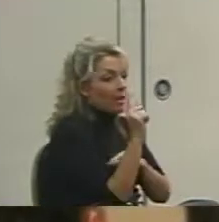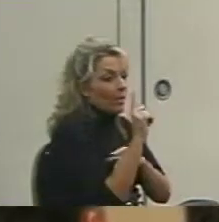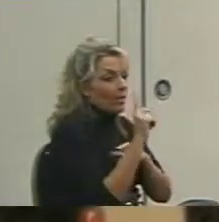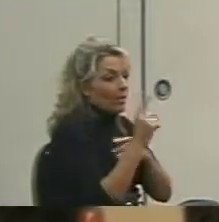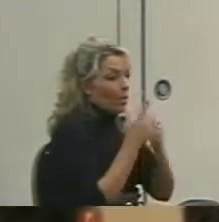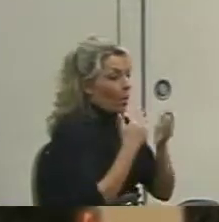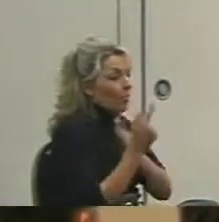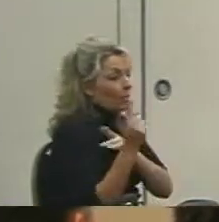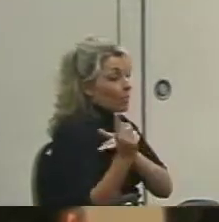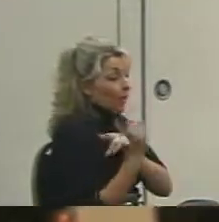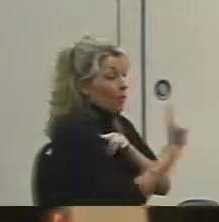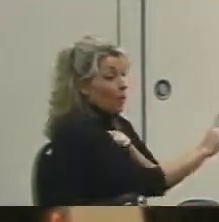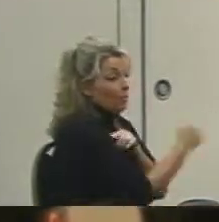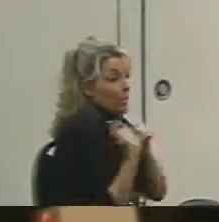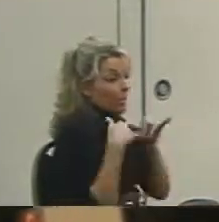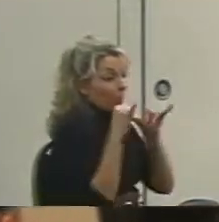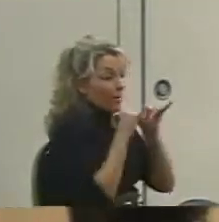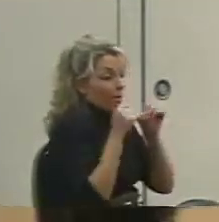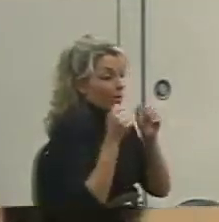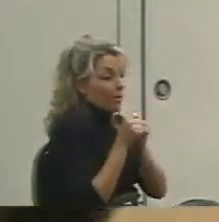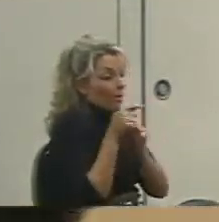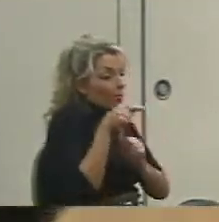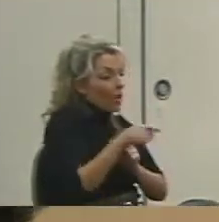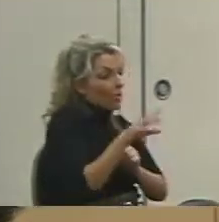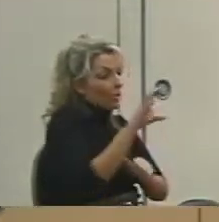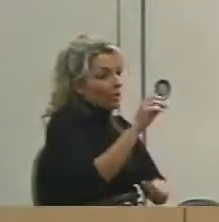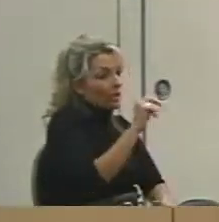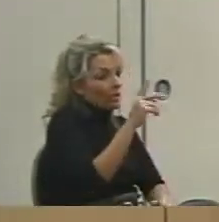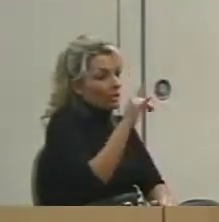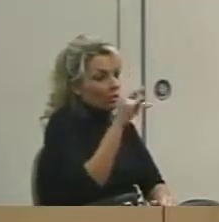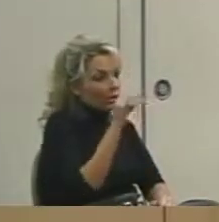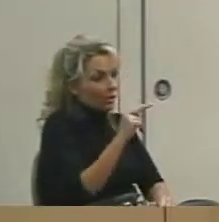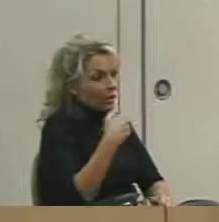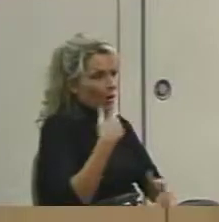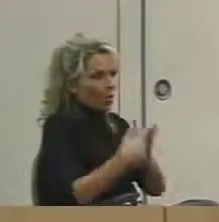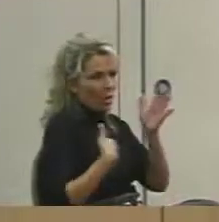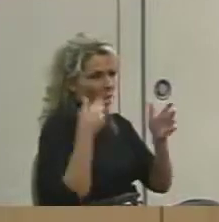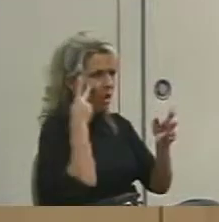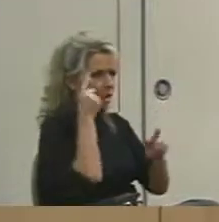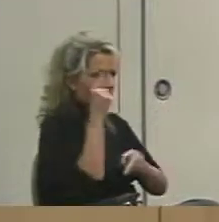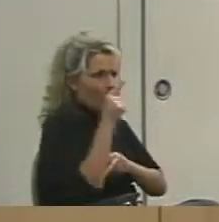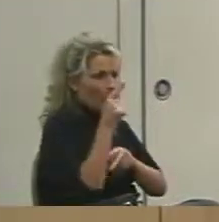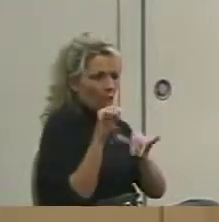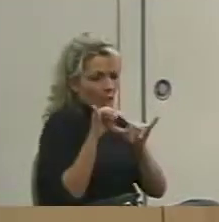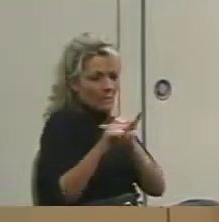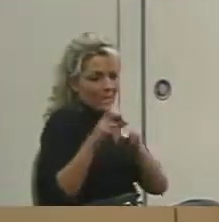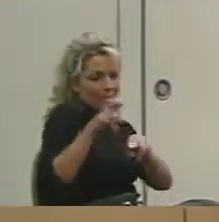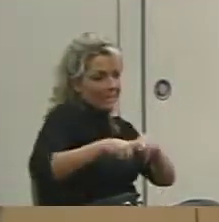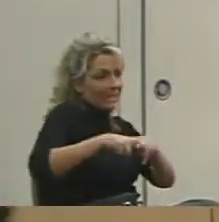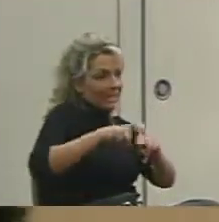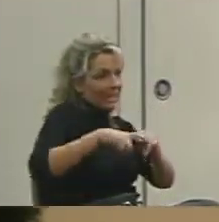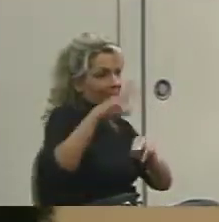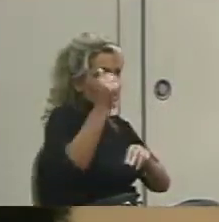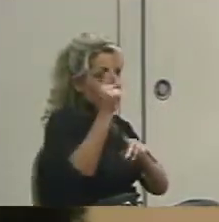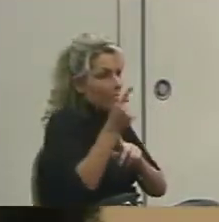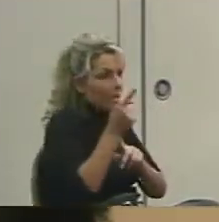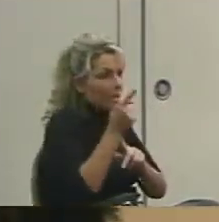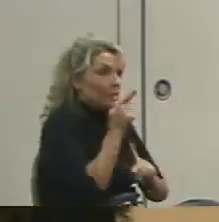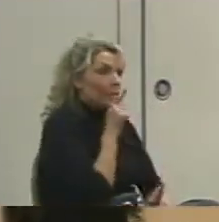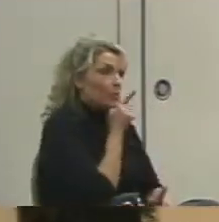only measure under those conditions. And what am I looking for? That she'll remain seated 10 minutes, which is really